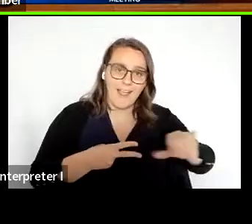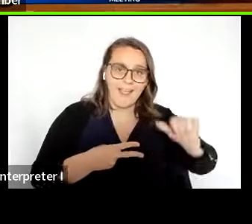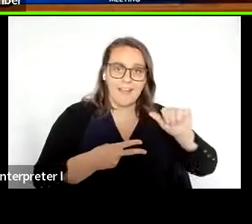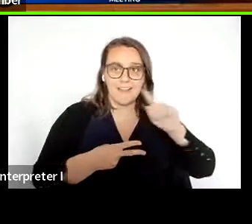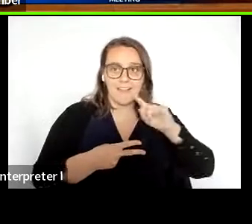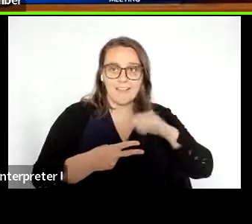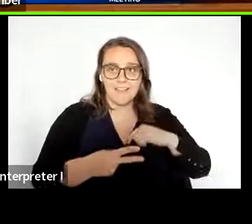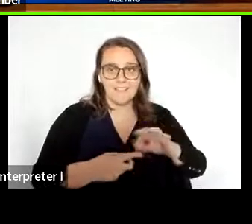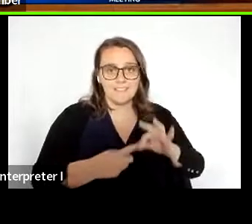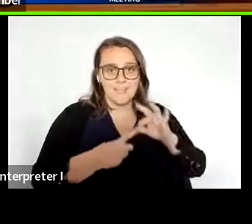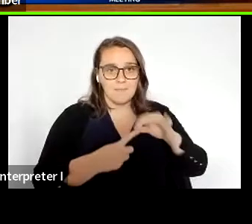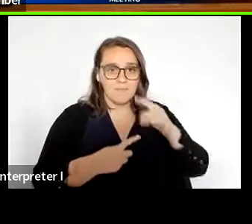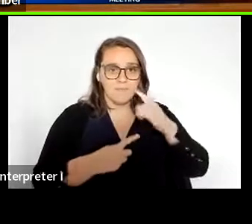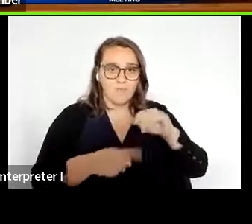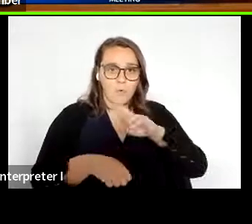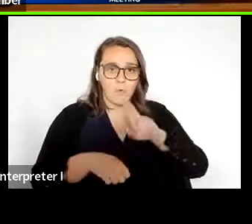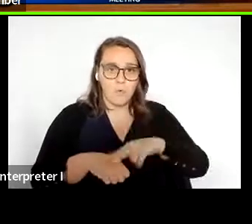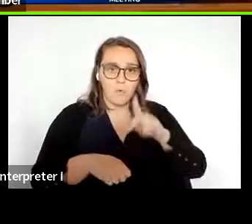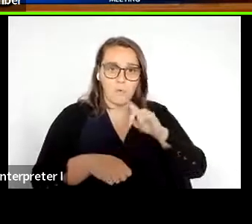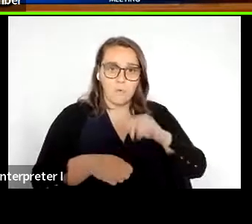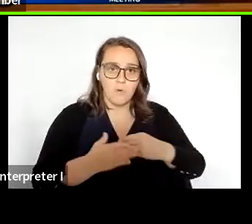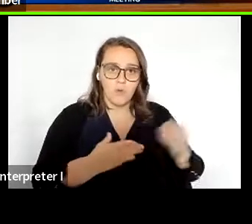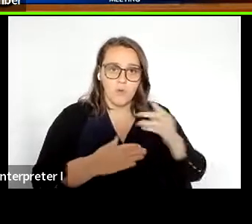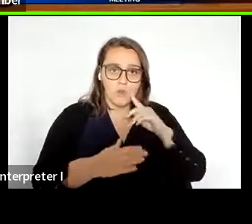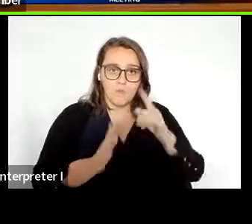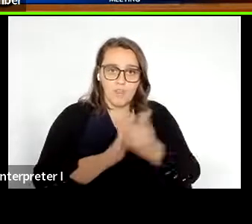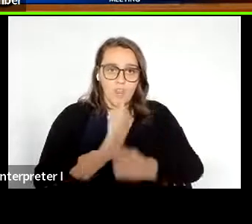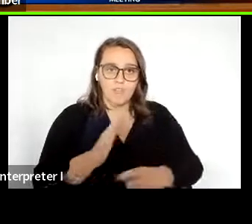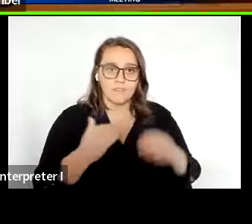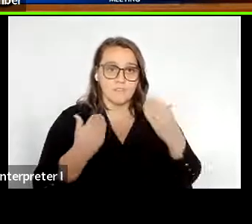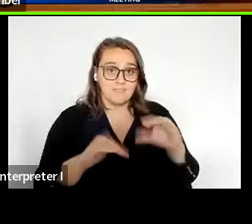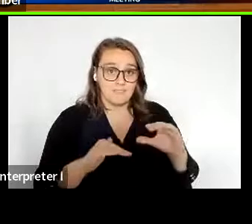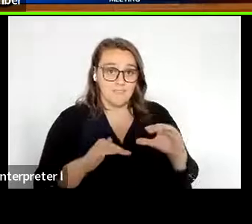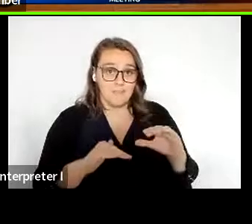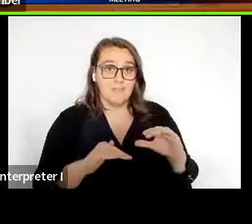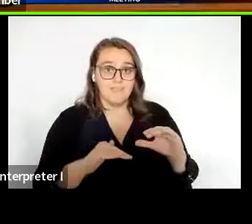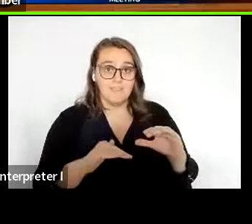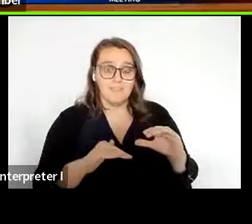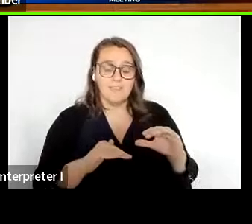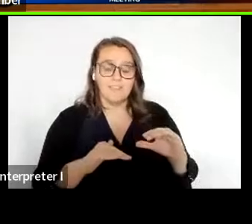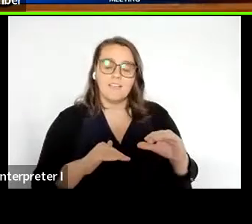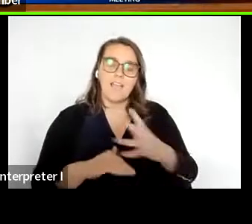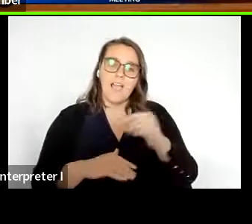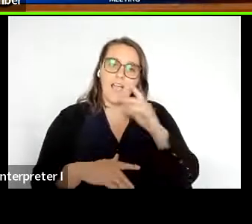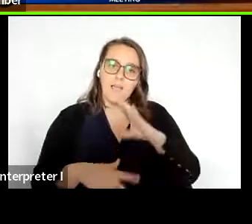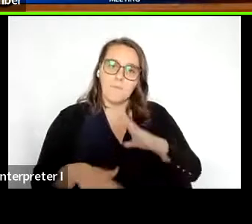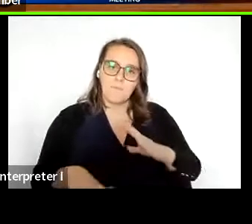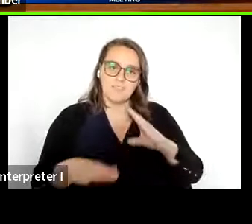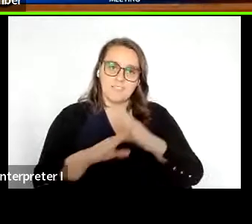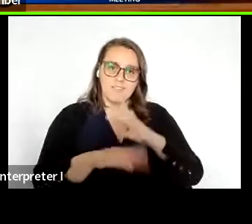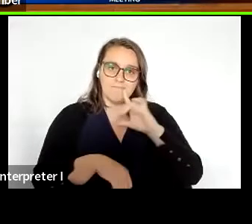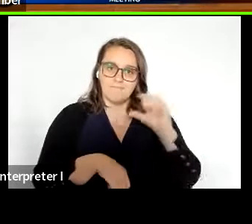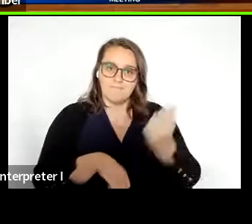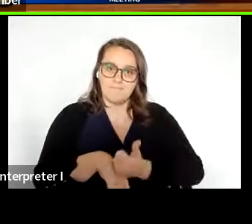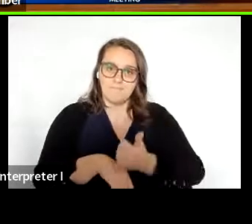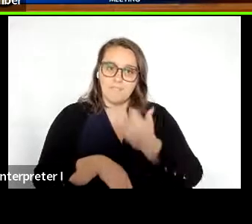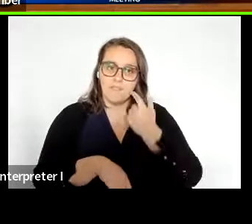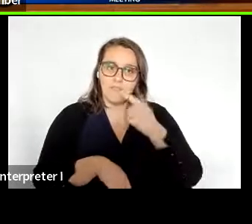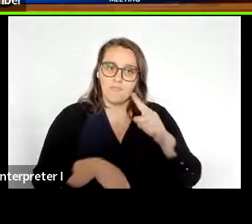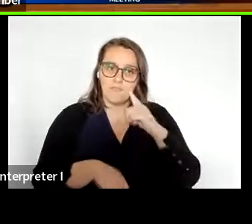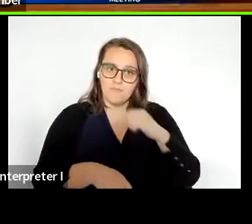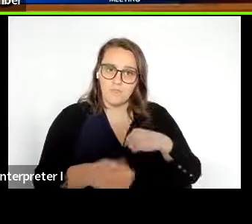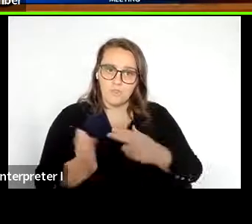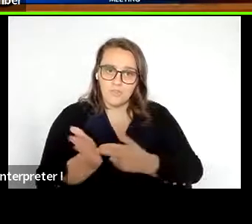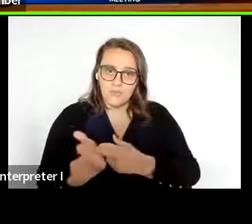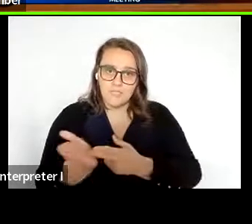normal procurement laws are limited in scope and duration, and that protections are in place to ensure transparency and